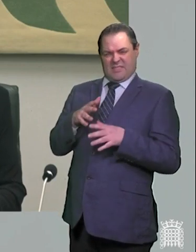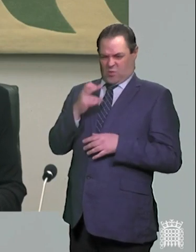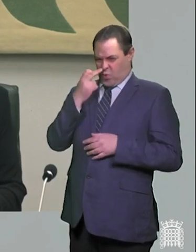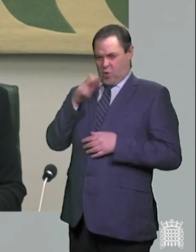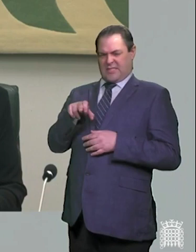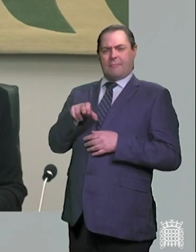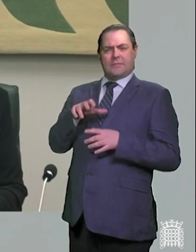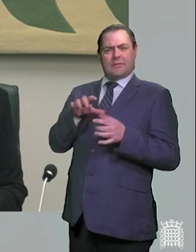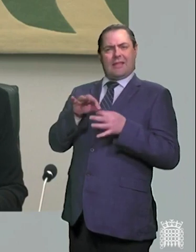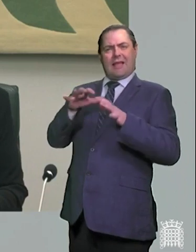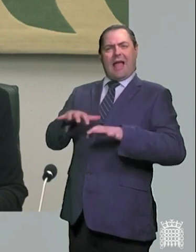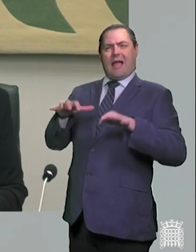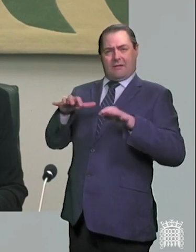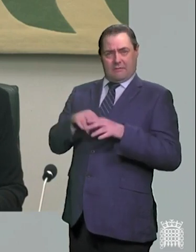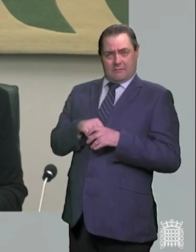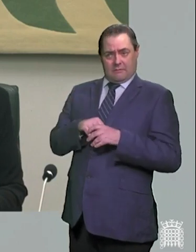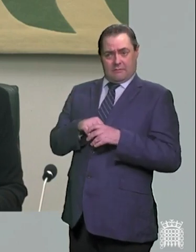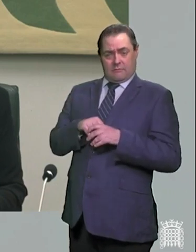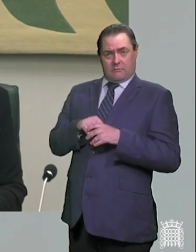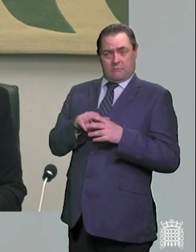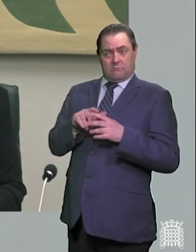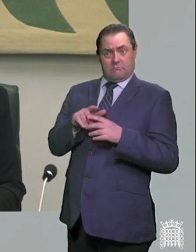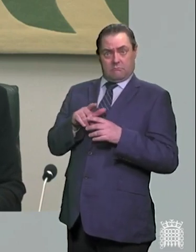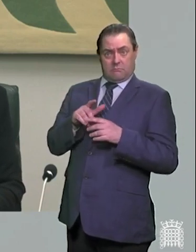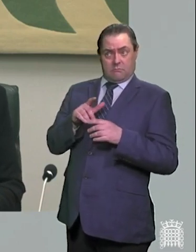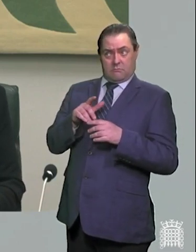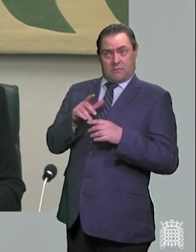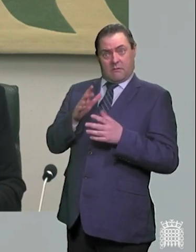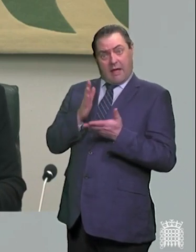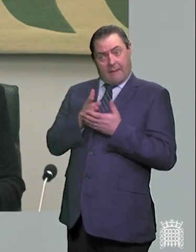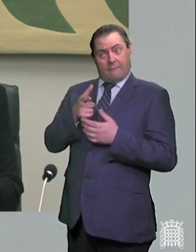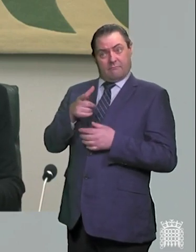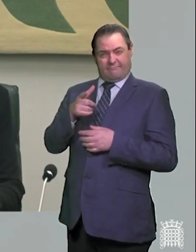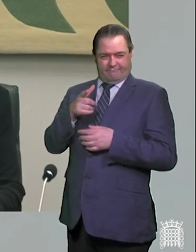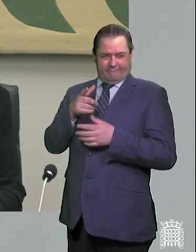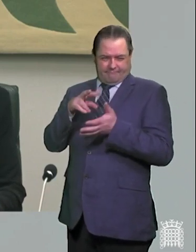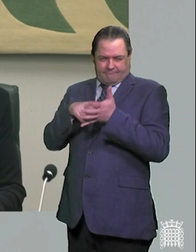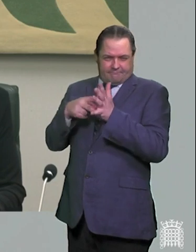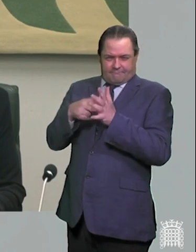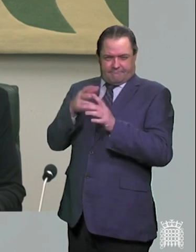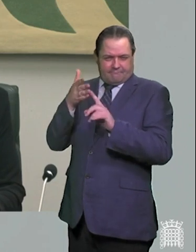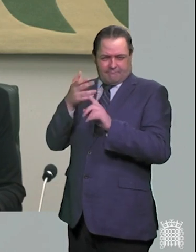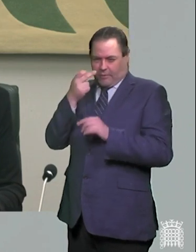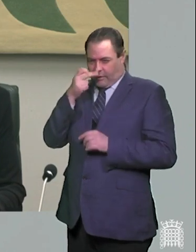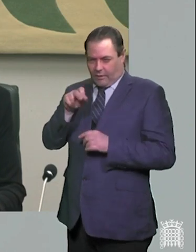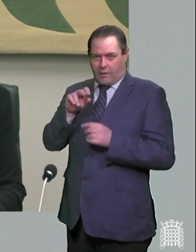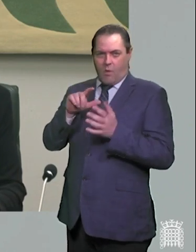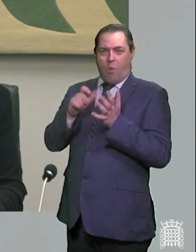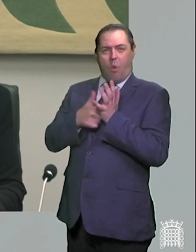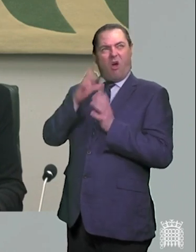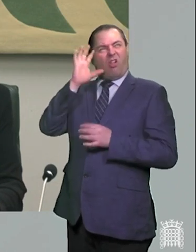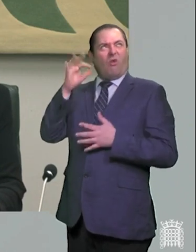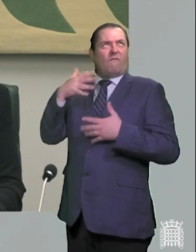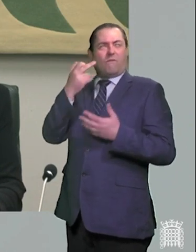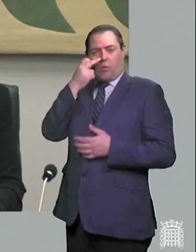House, and whether or not this was in any way intentional or reckless. This is what the House of Commons has required us to